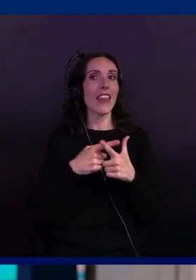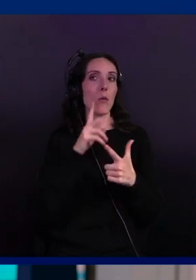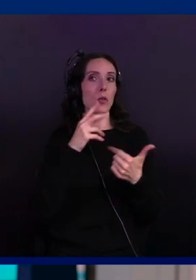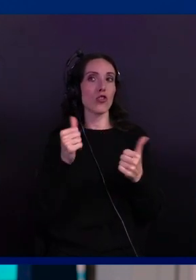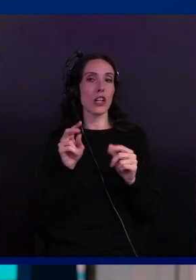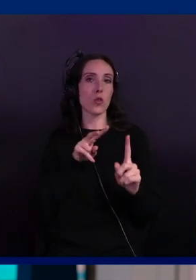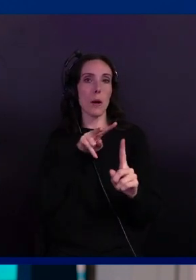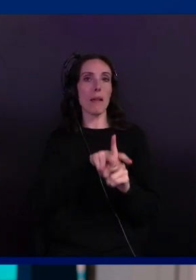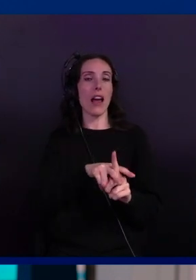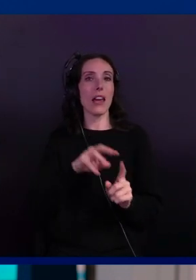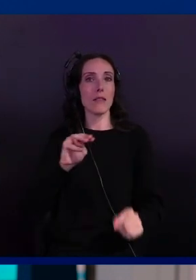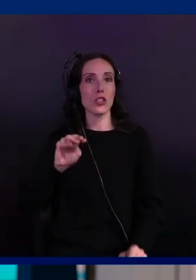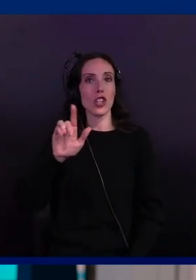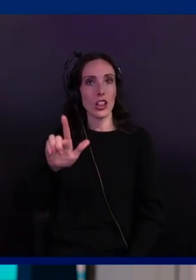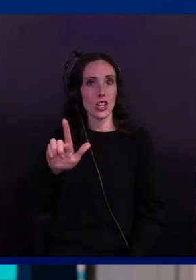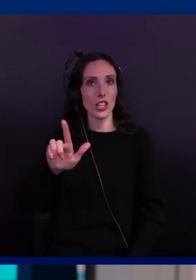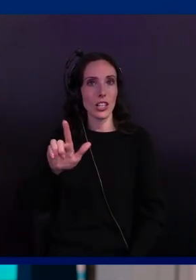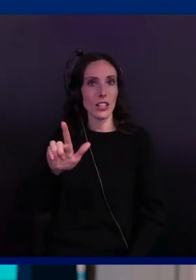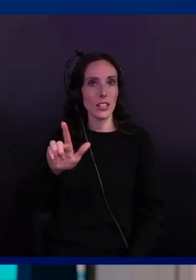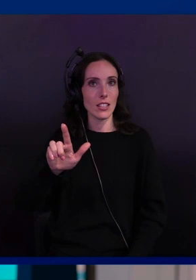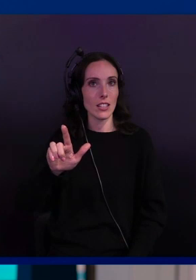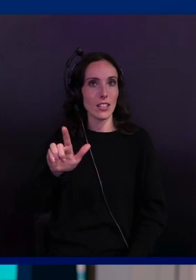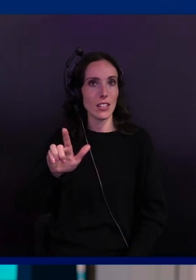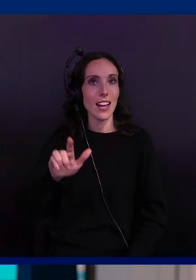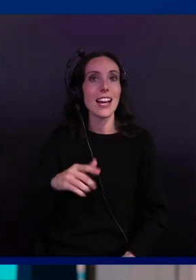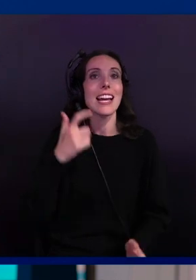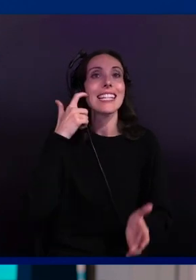So we are going to create a detector called